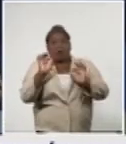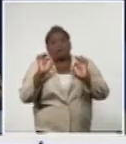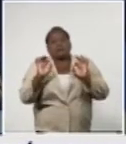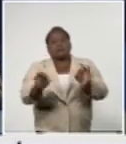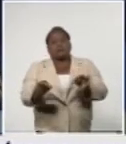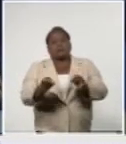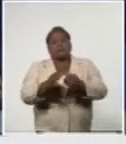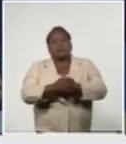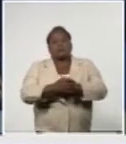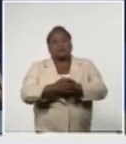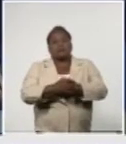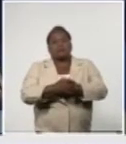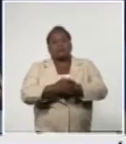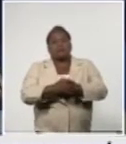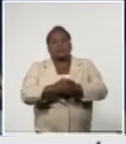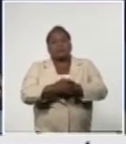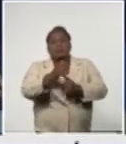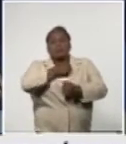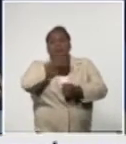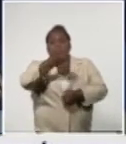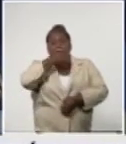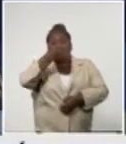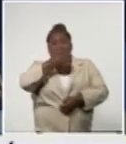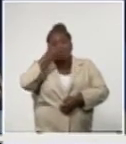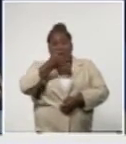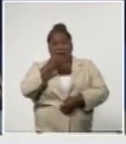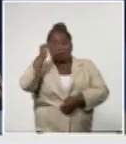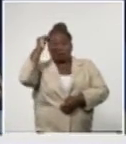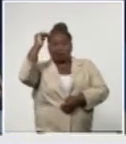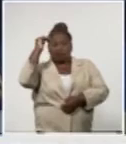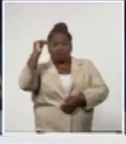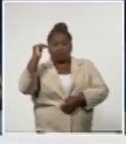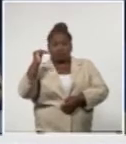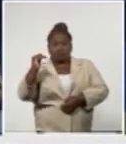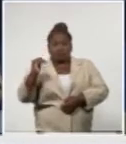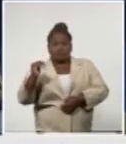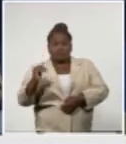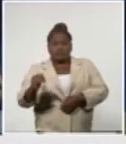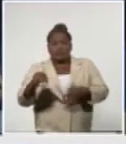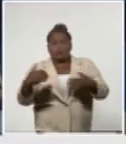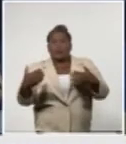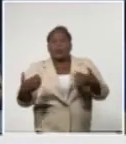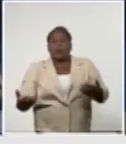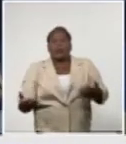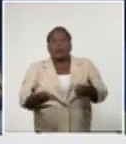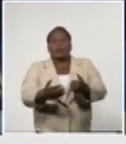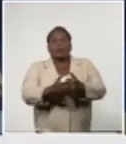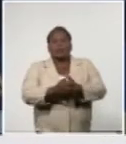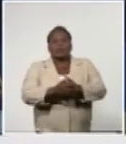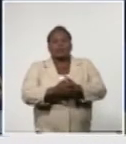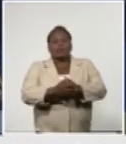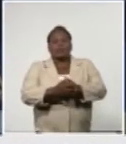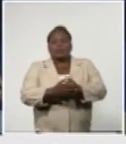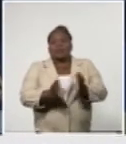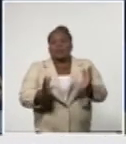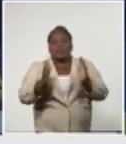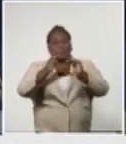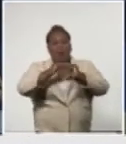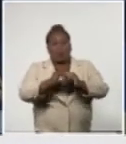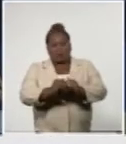32, Granma with 50, Santiago de Cuba with 69, and so